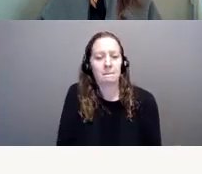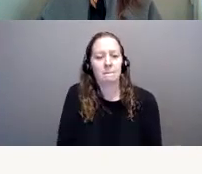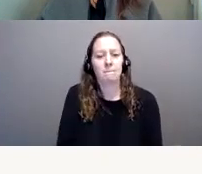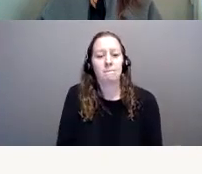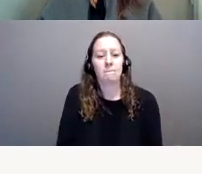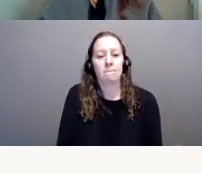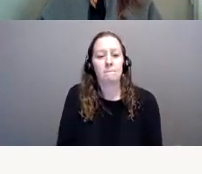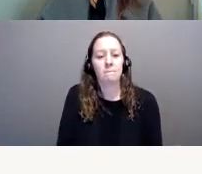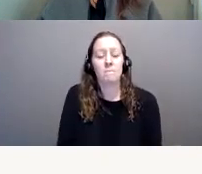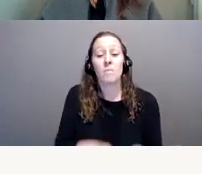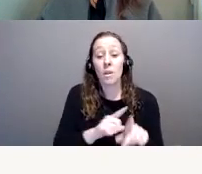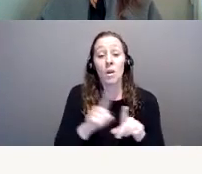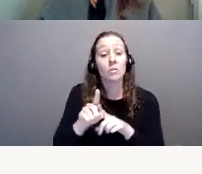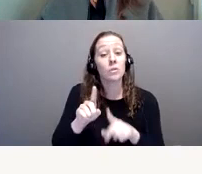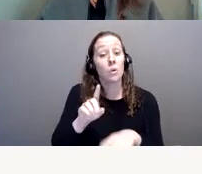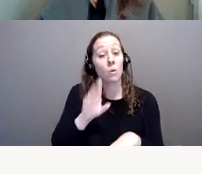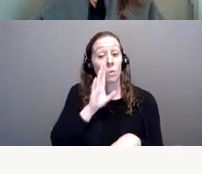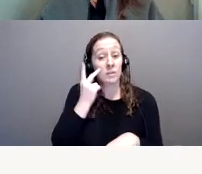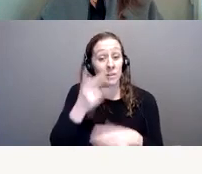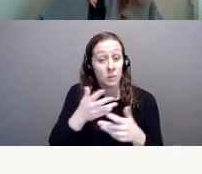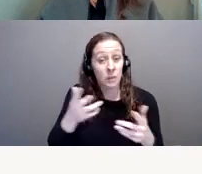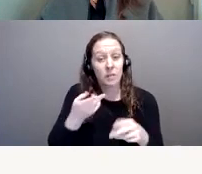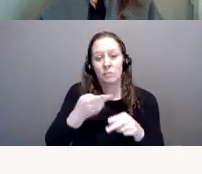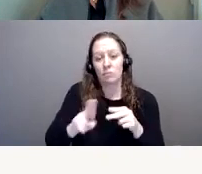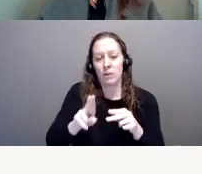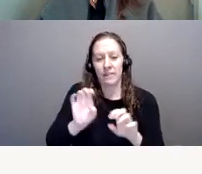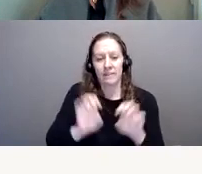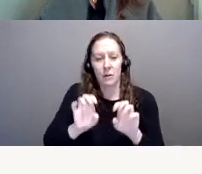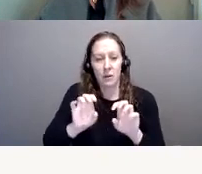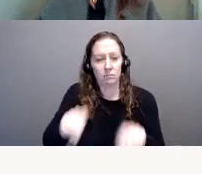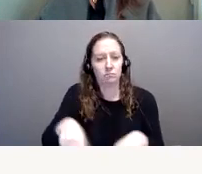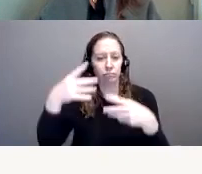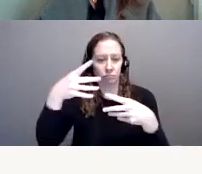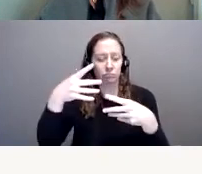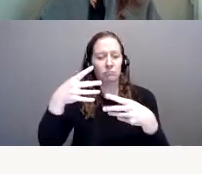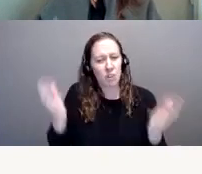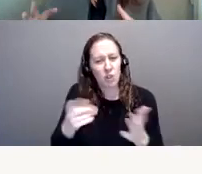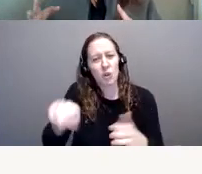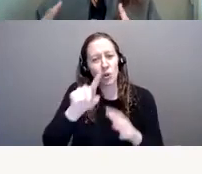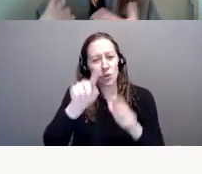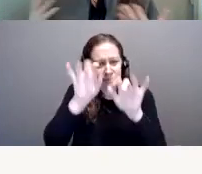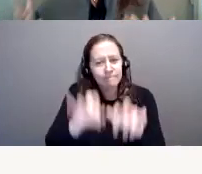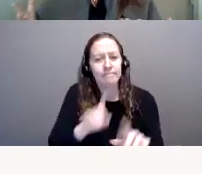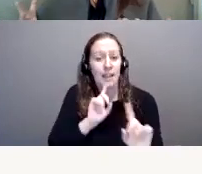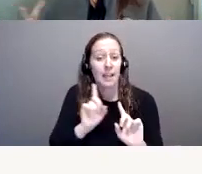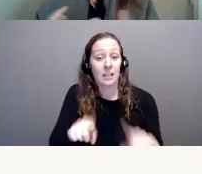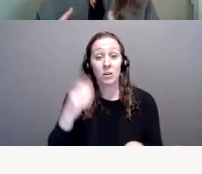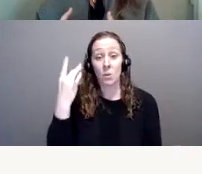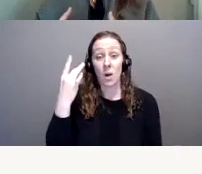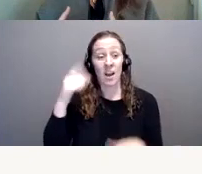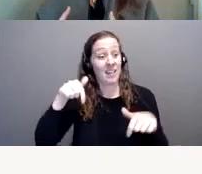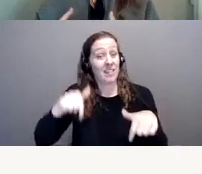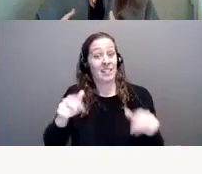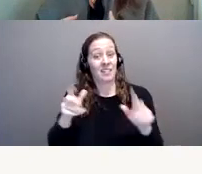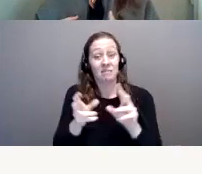a very brief evaluation pop up. And we encourage you to fill that out because these type of webinars that